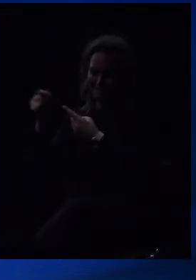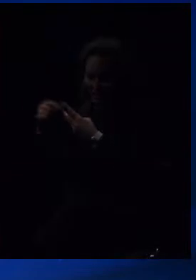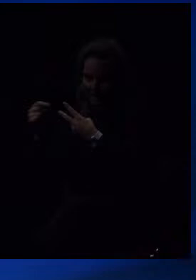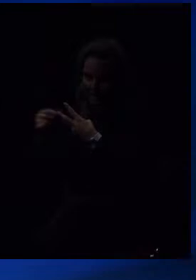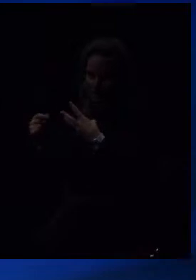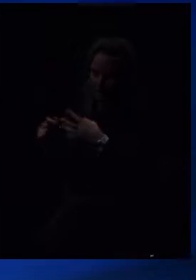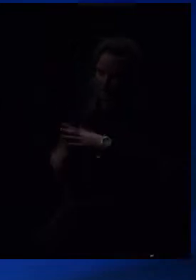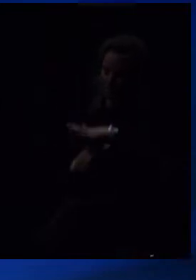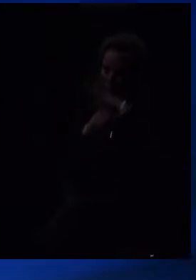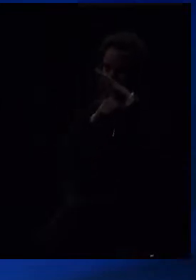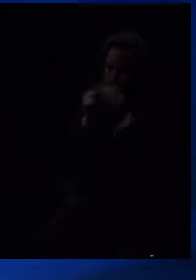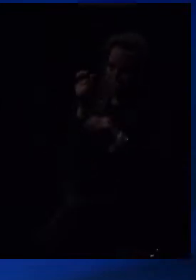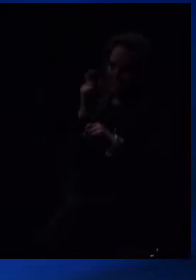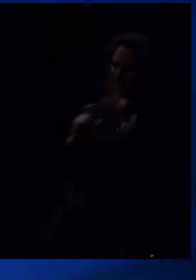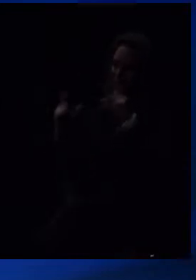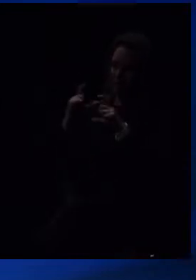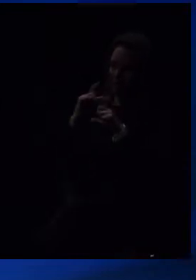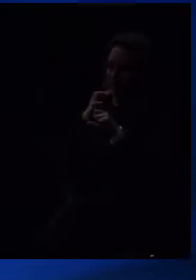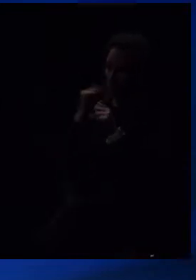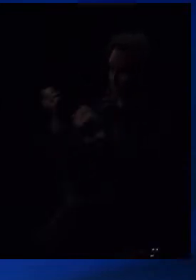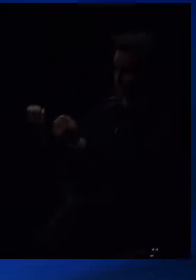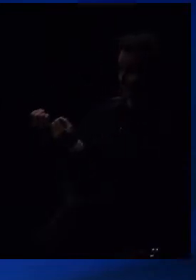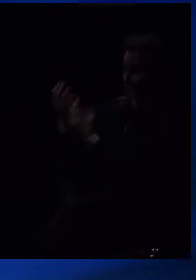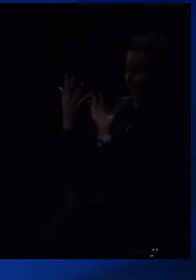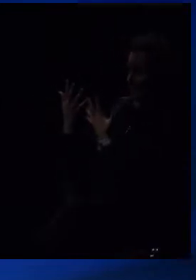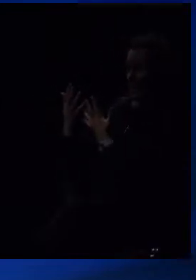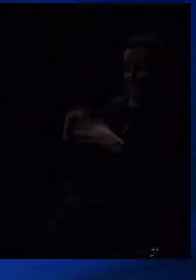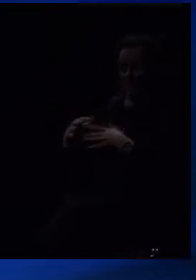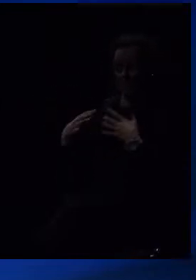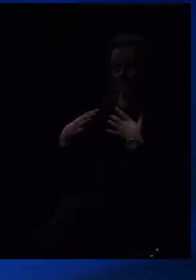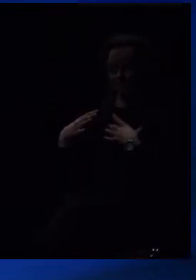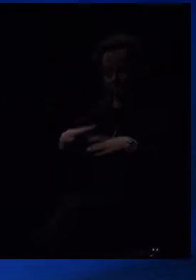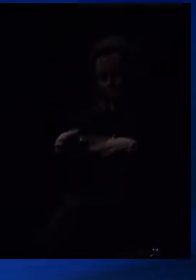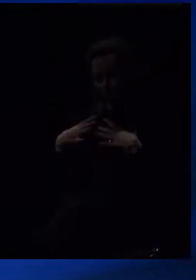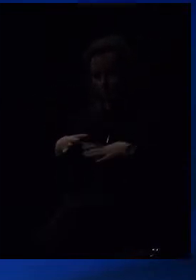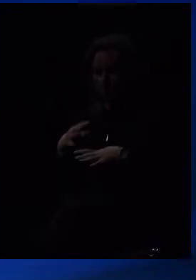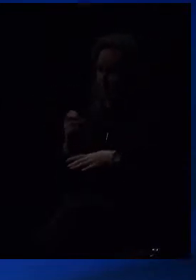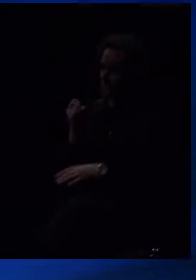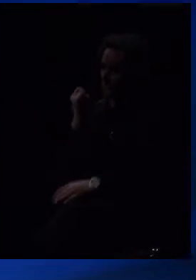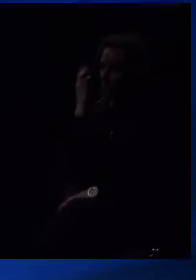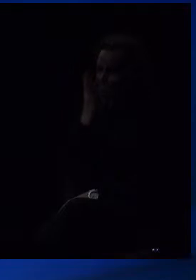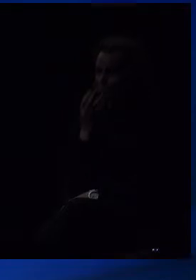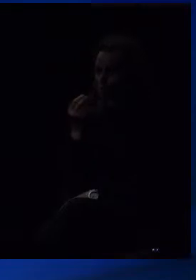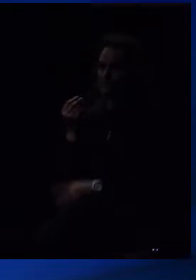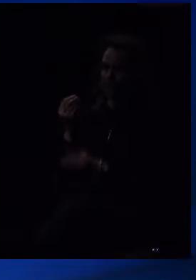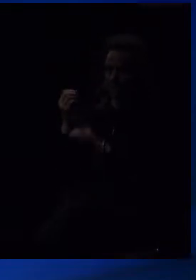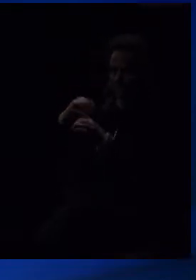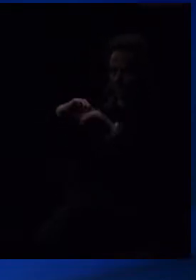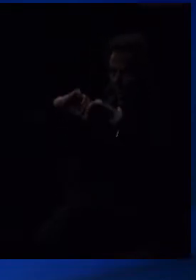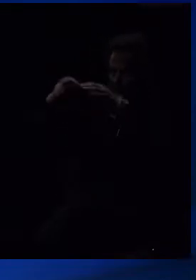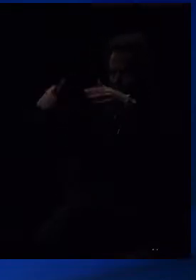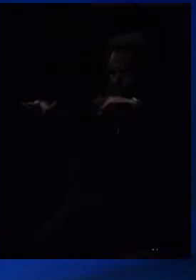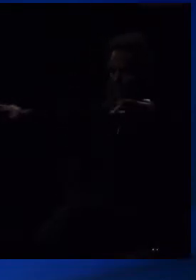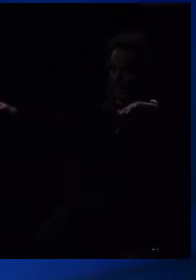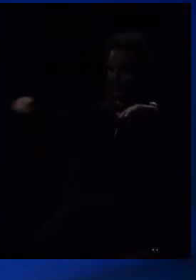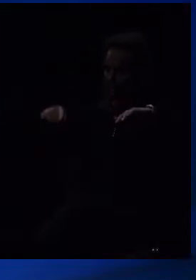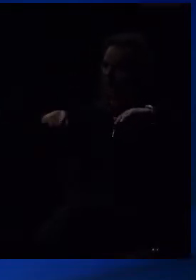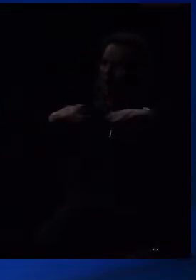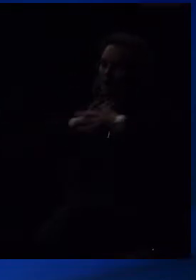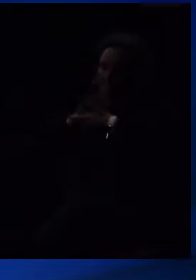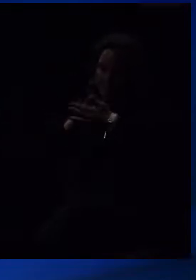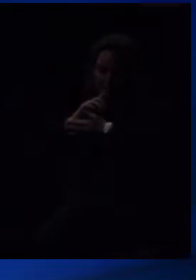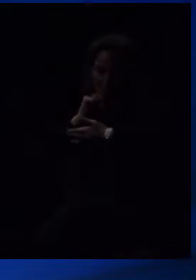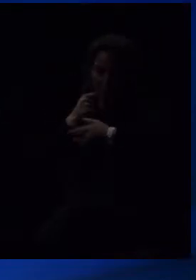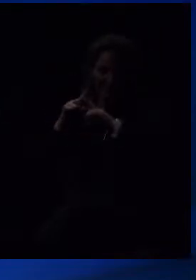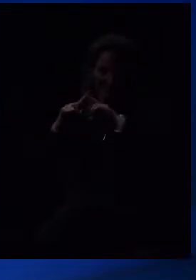out from the costumes and beautiful landscapes, that would give us some different aesthetics that